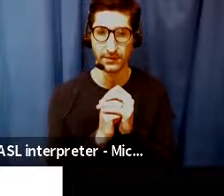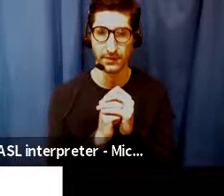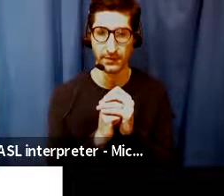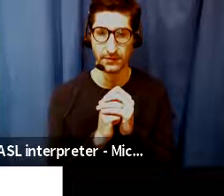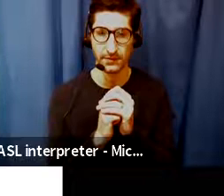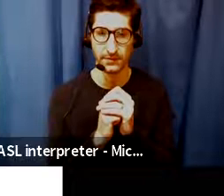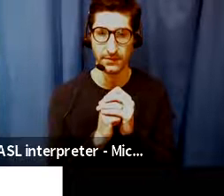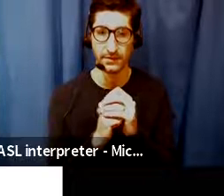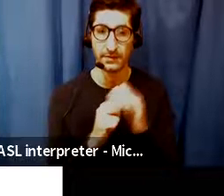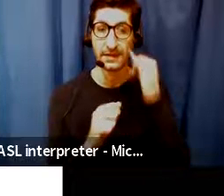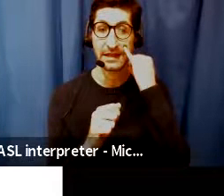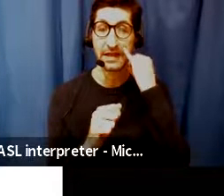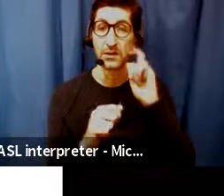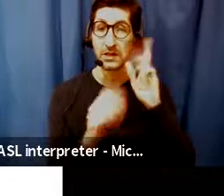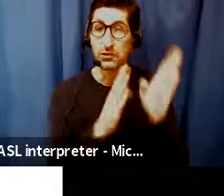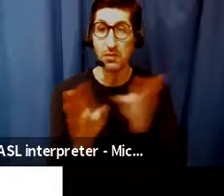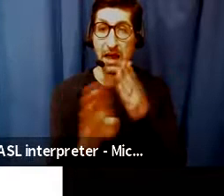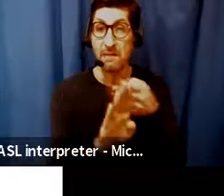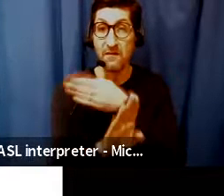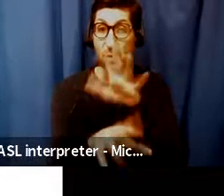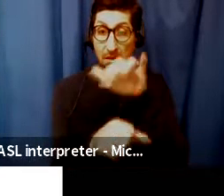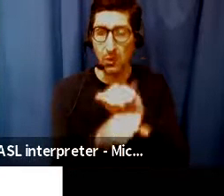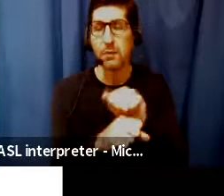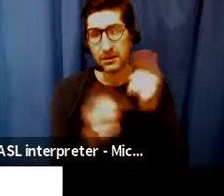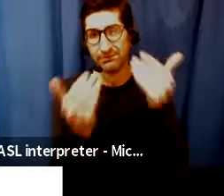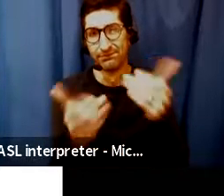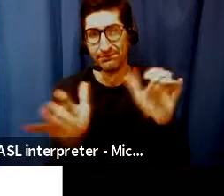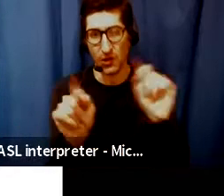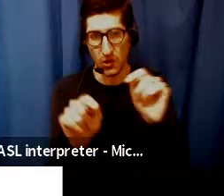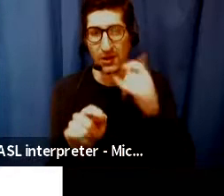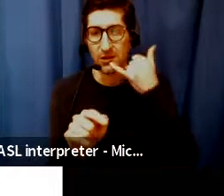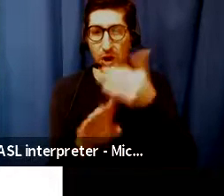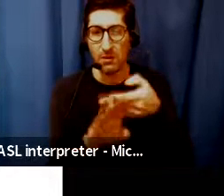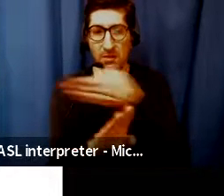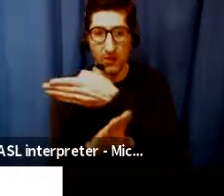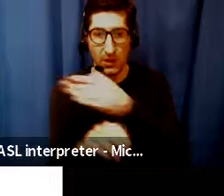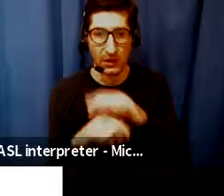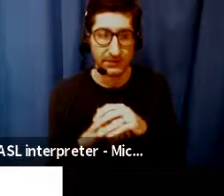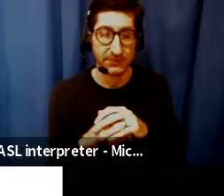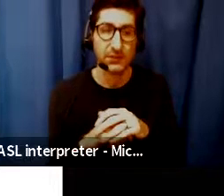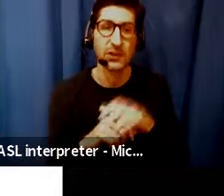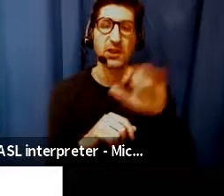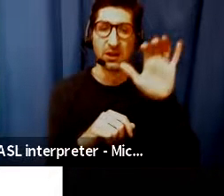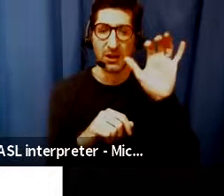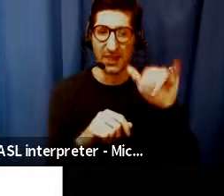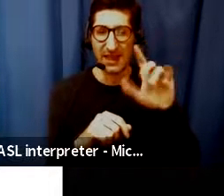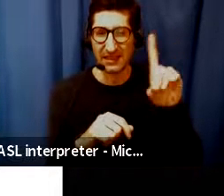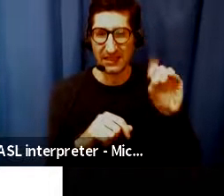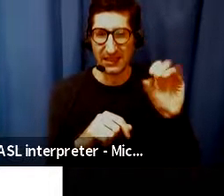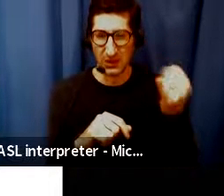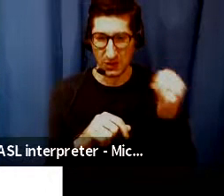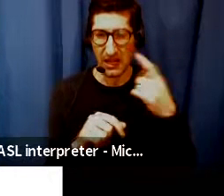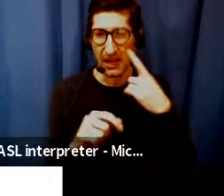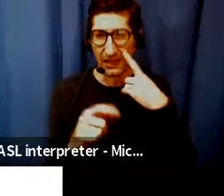So that's a lot about effective communication Stacy talked about, and that's the Department of Justice settlement agreements on